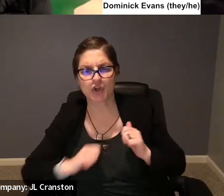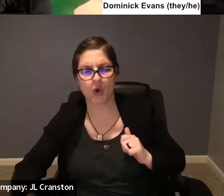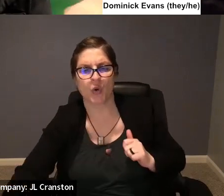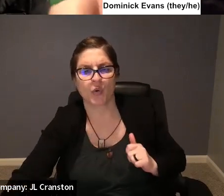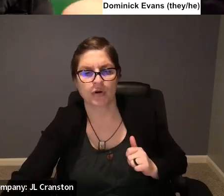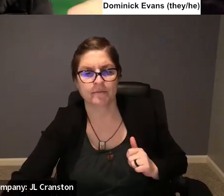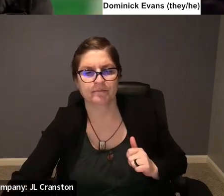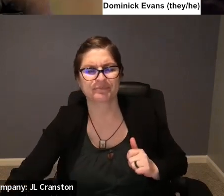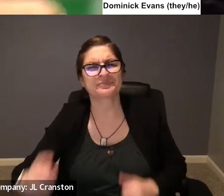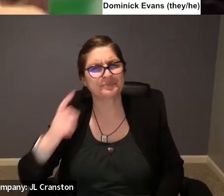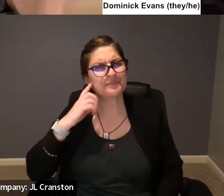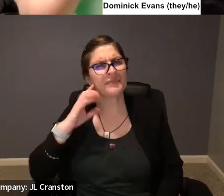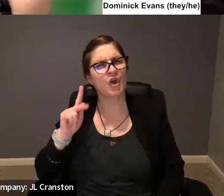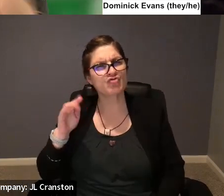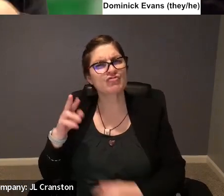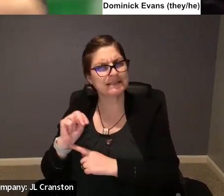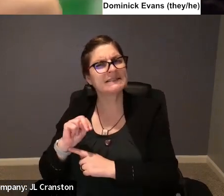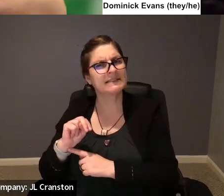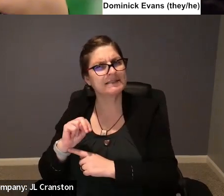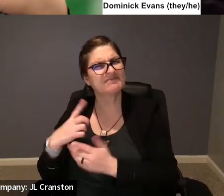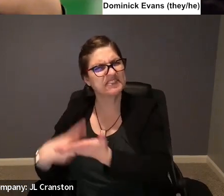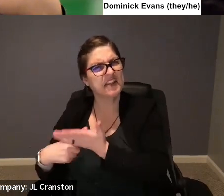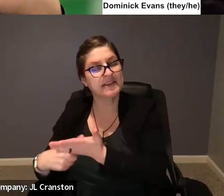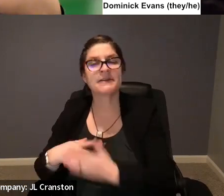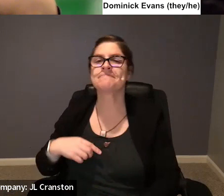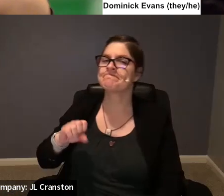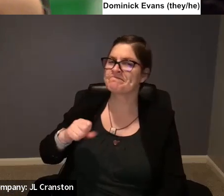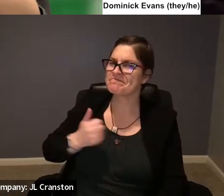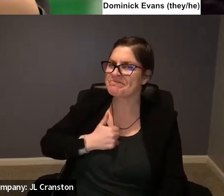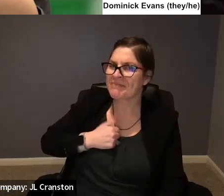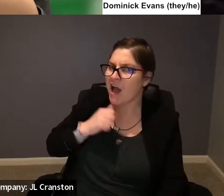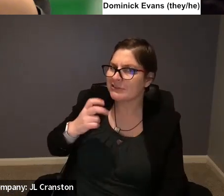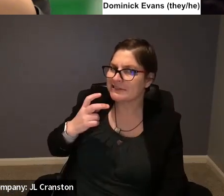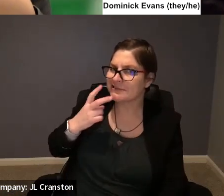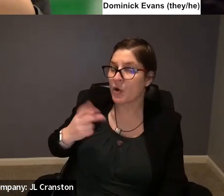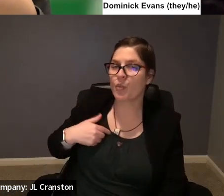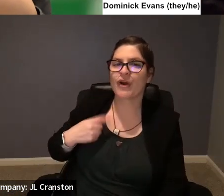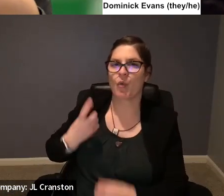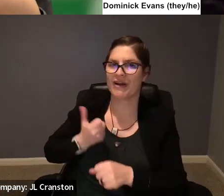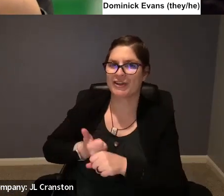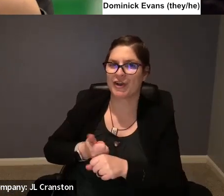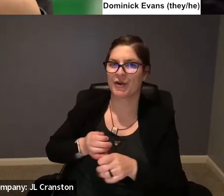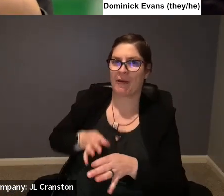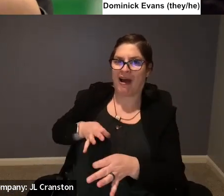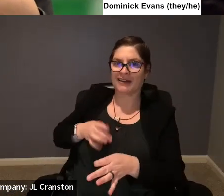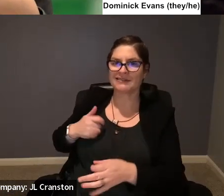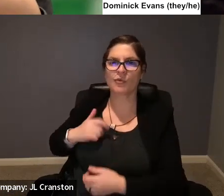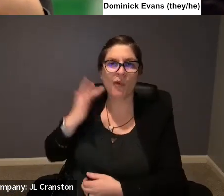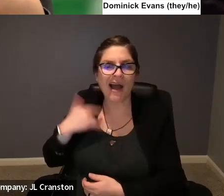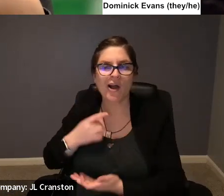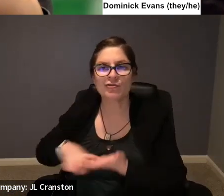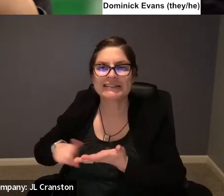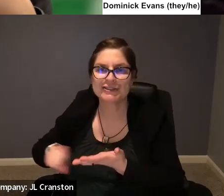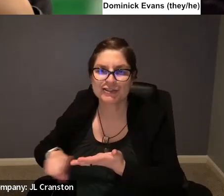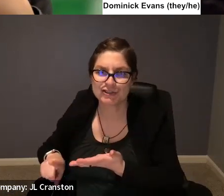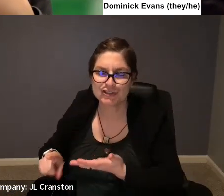think, addressed it pretty well. I haven't seen it yet. We're about a year behind because of our research. So right. We watched